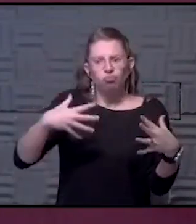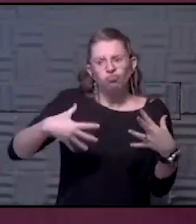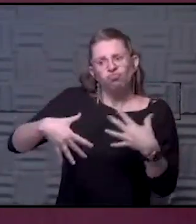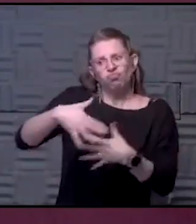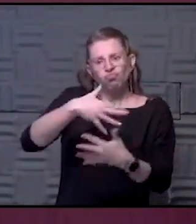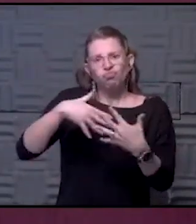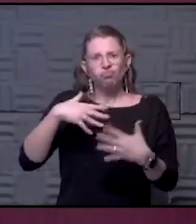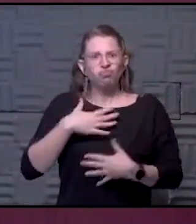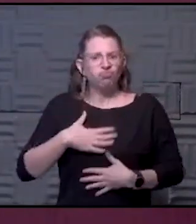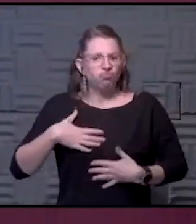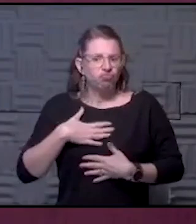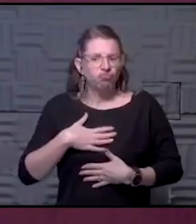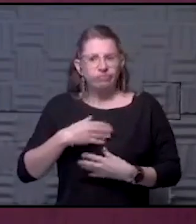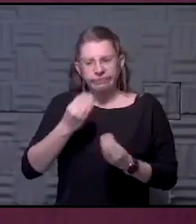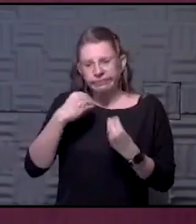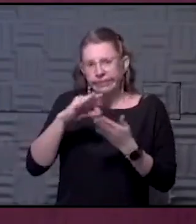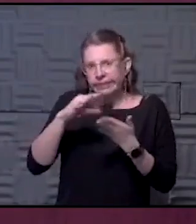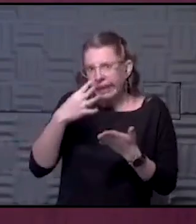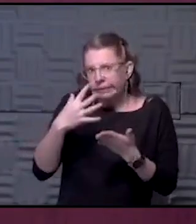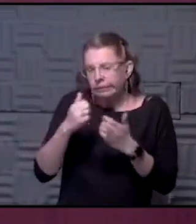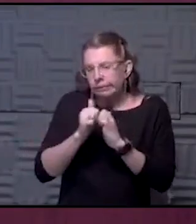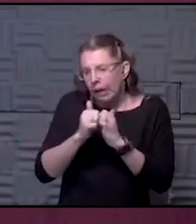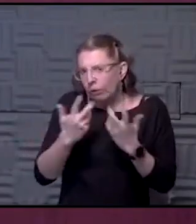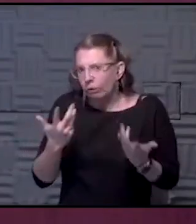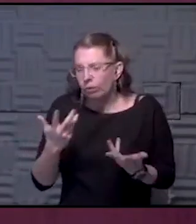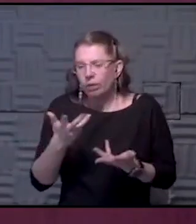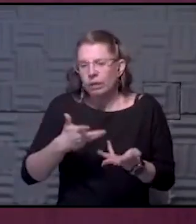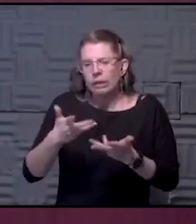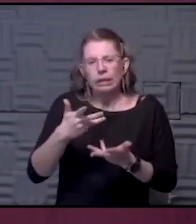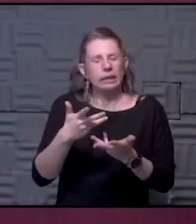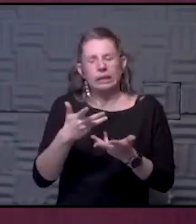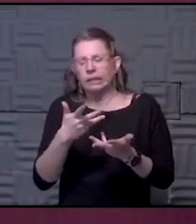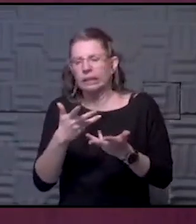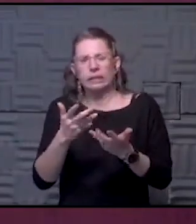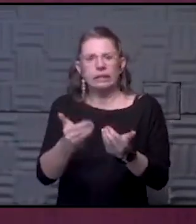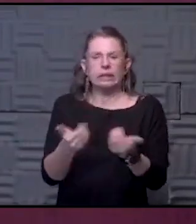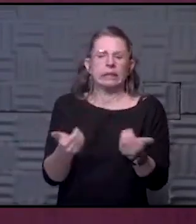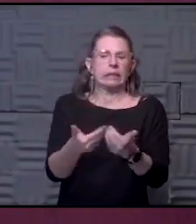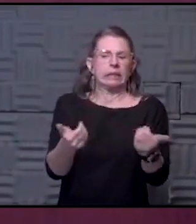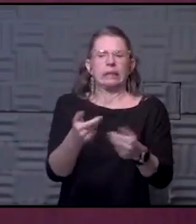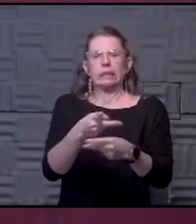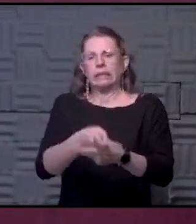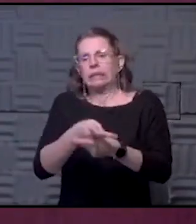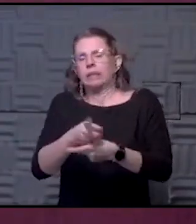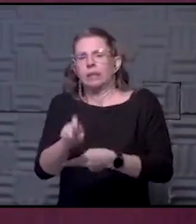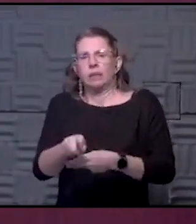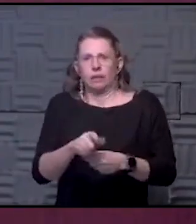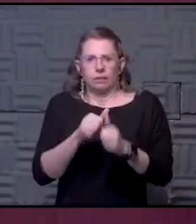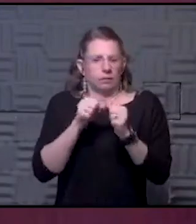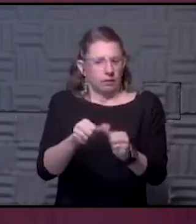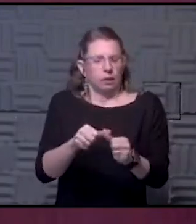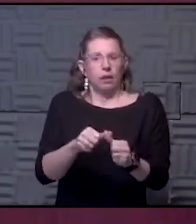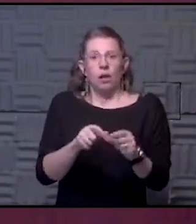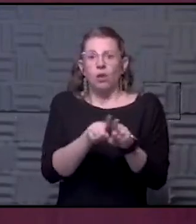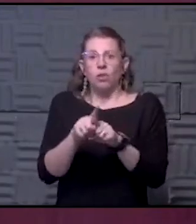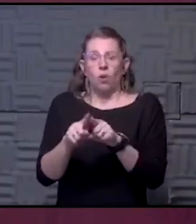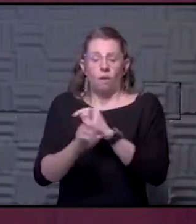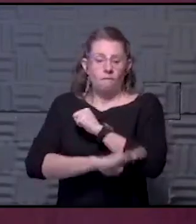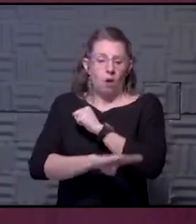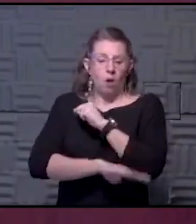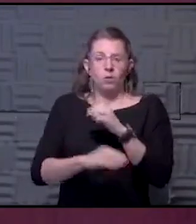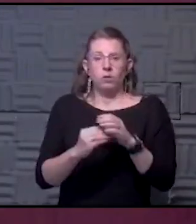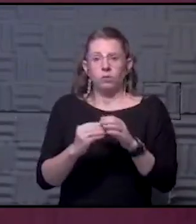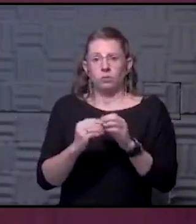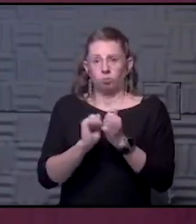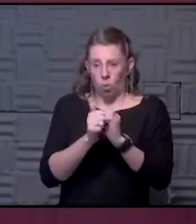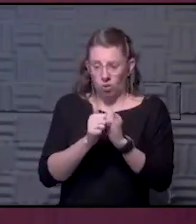like to socialize. They like to eat snacks together. And we're telling them, you just got to keep being careful about that. And that's what I observed with fall sports, out of